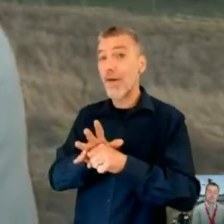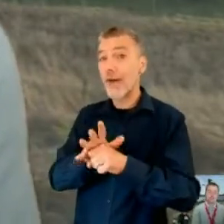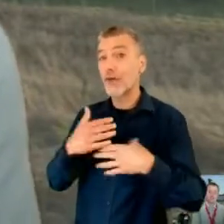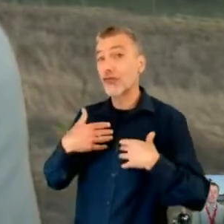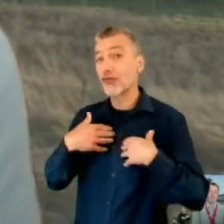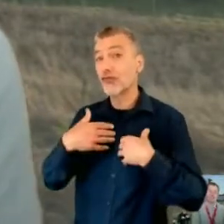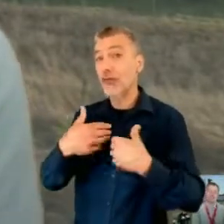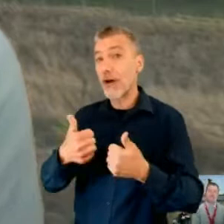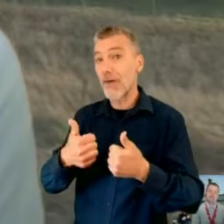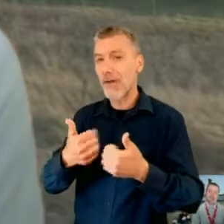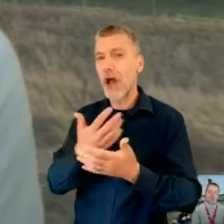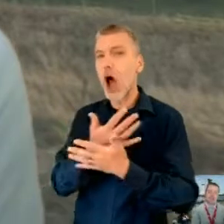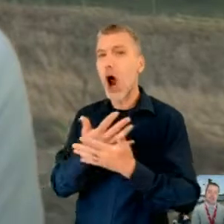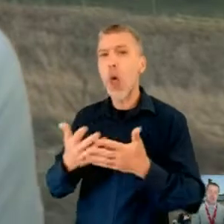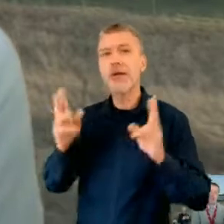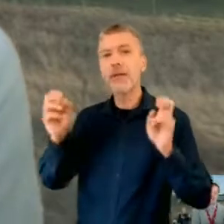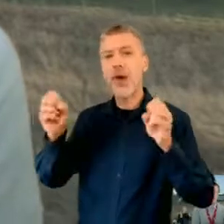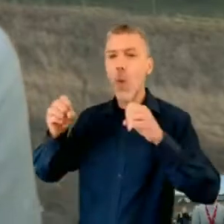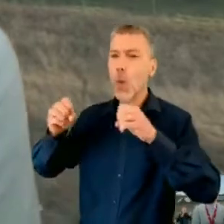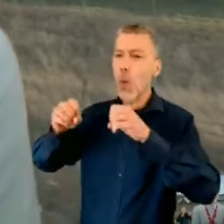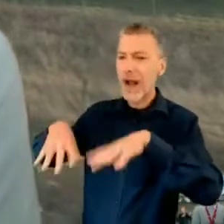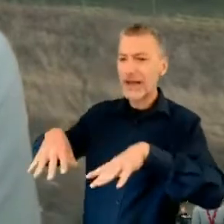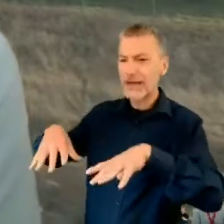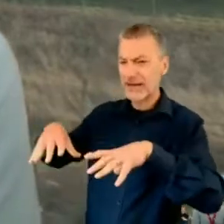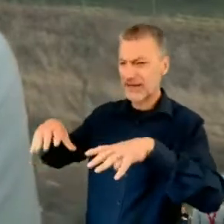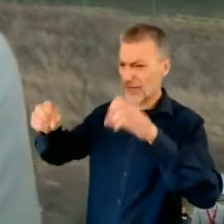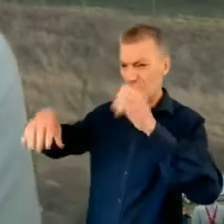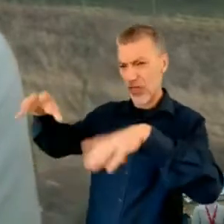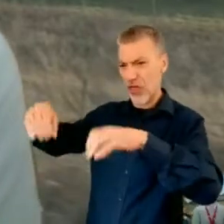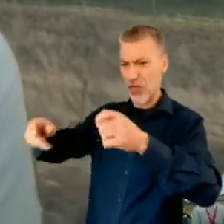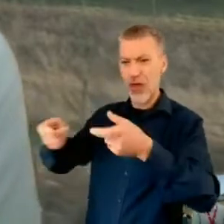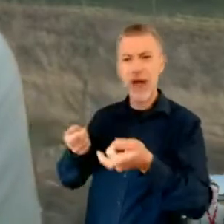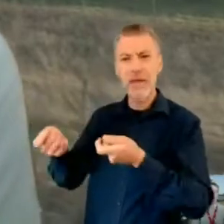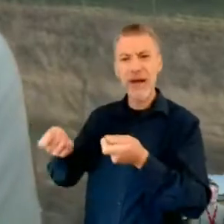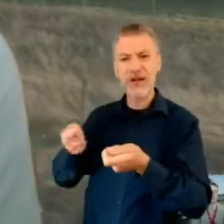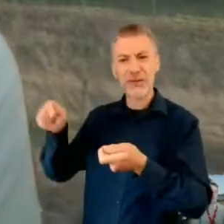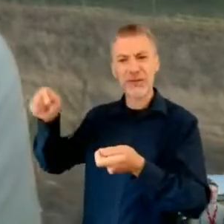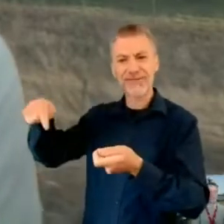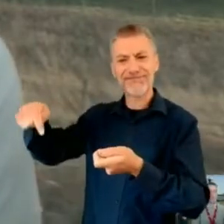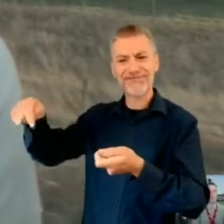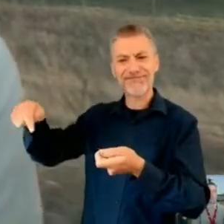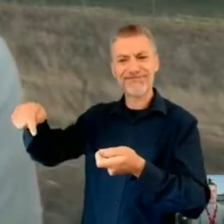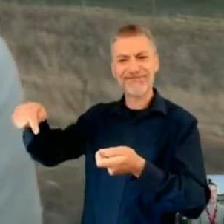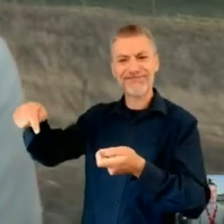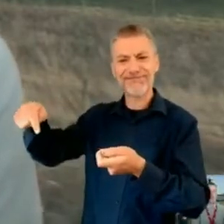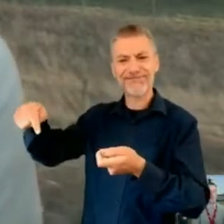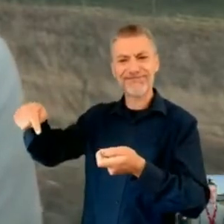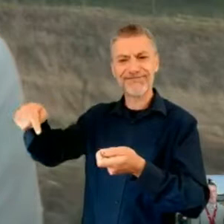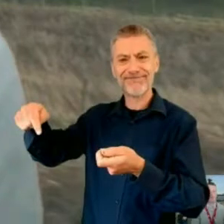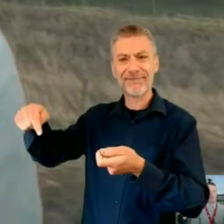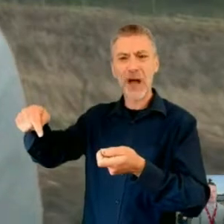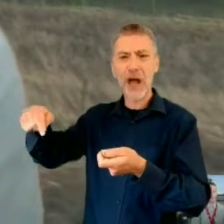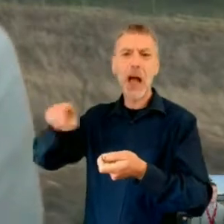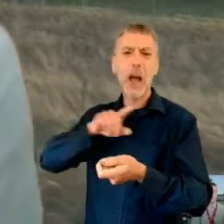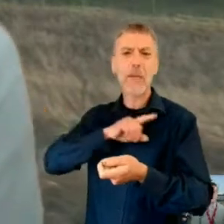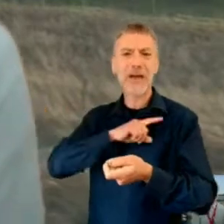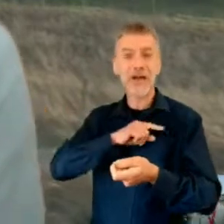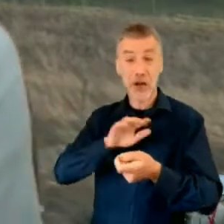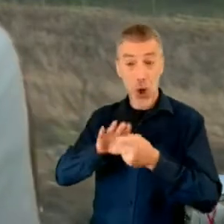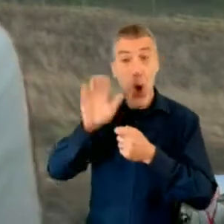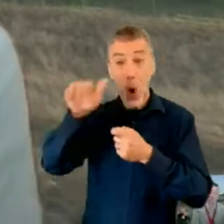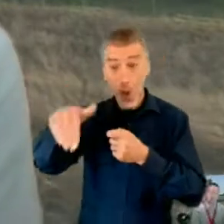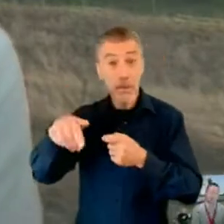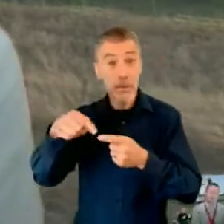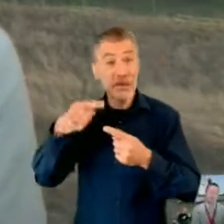So recycling, it sounds really easy. When you look at your bins at home, you might have a green bin, a brown bin, a black bin, a blue bin, whatever colour